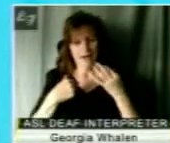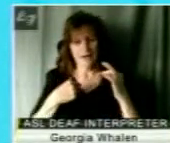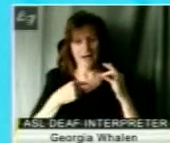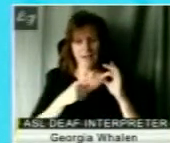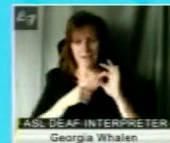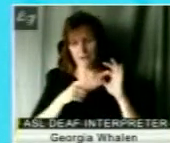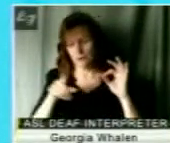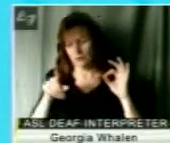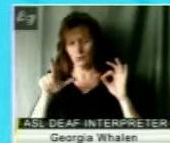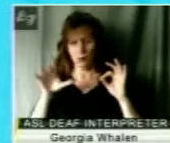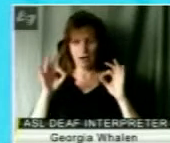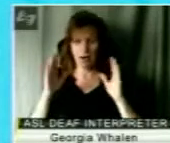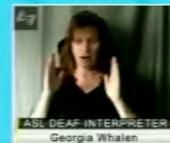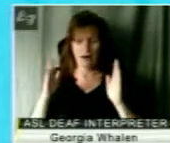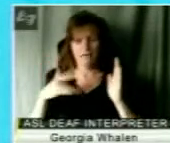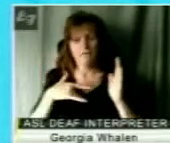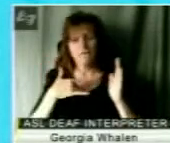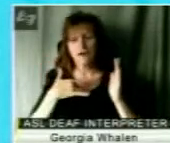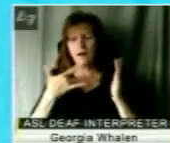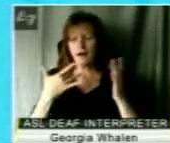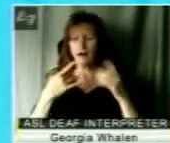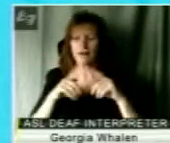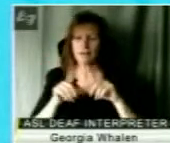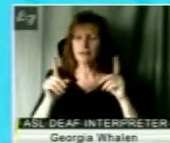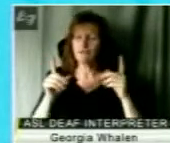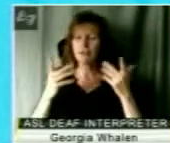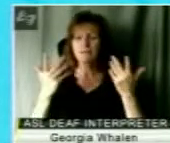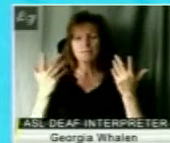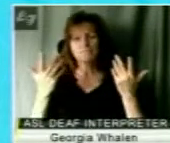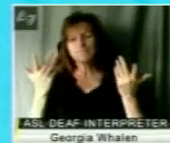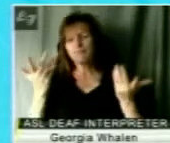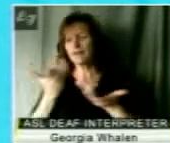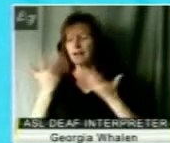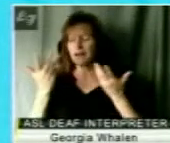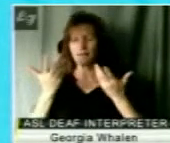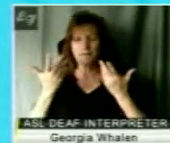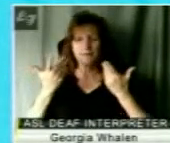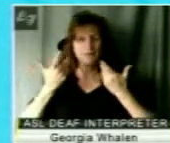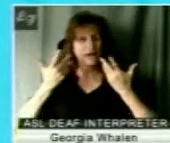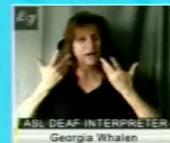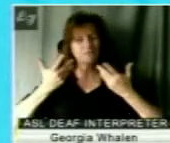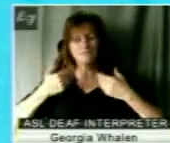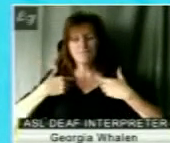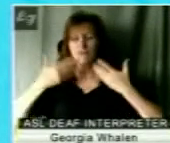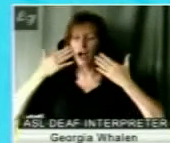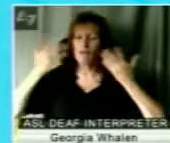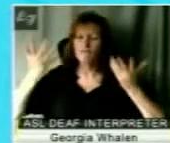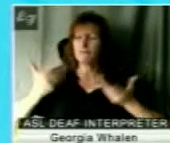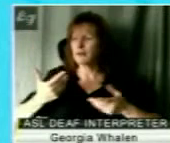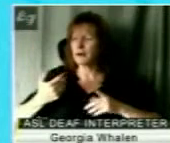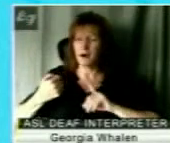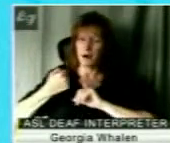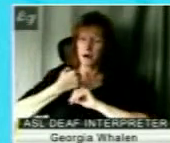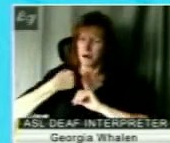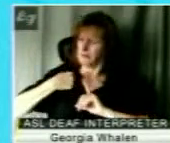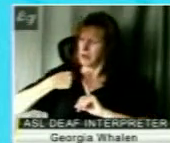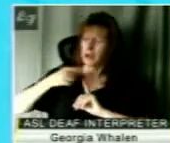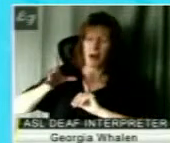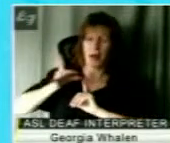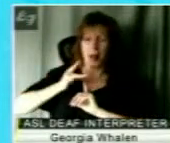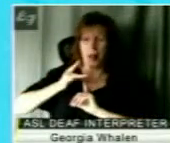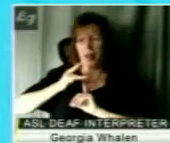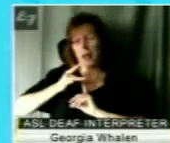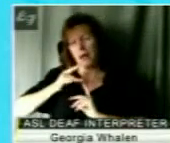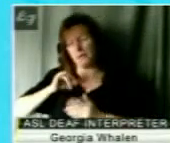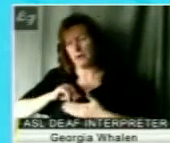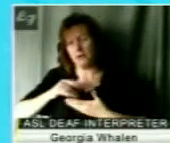of, you know, thinking about how these sorts of risks can affect them. And they may be seeing that they're experiencing a